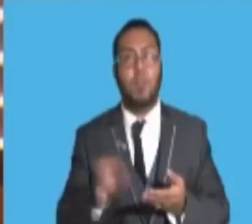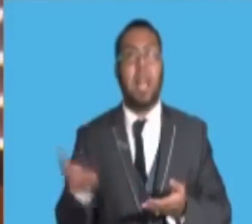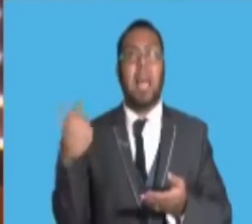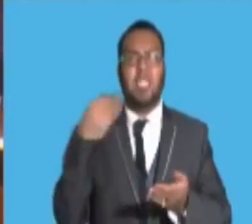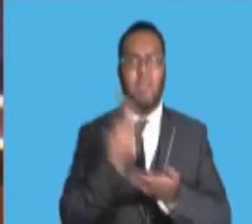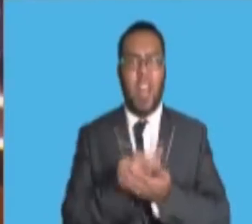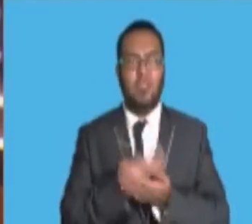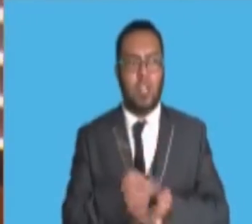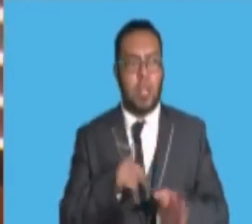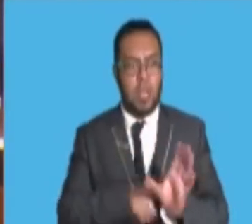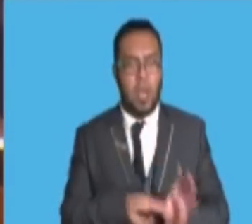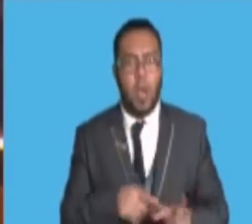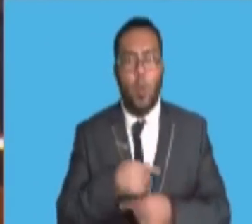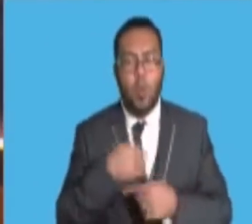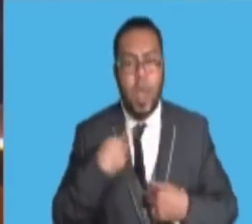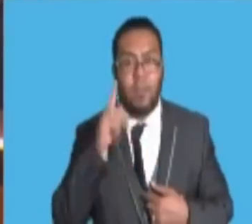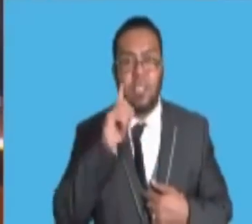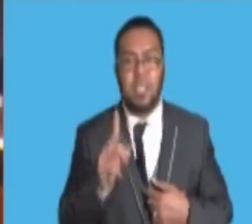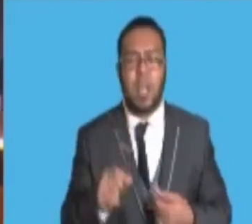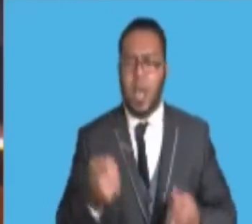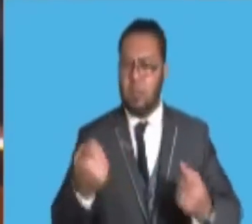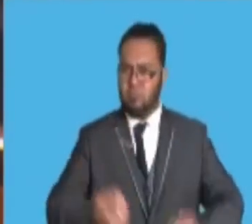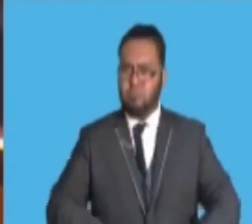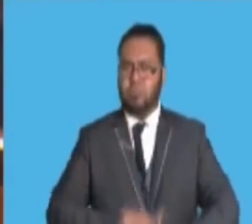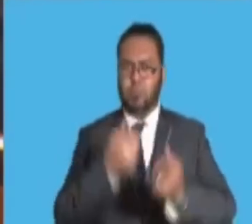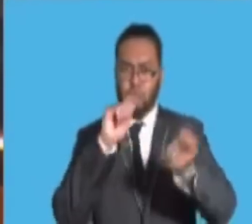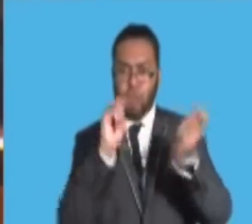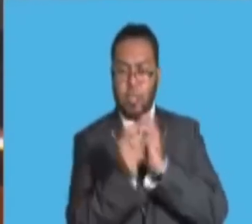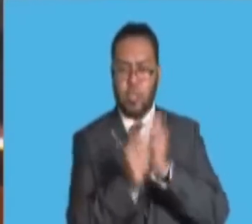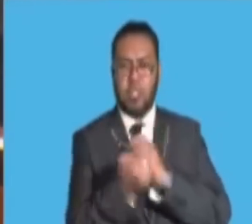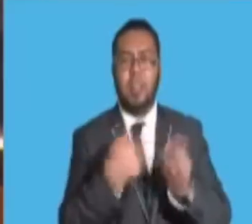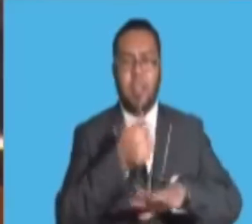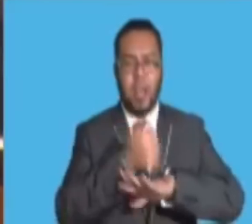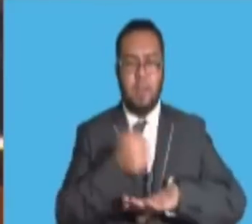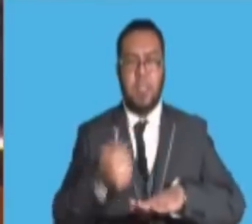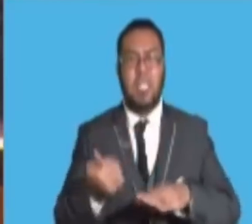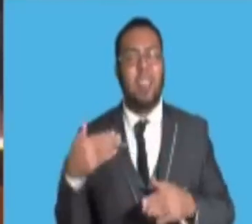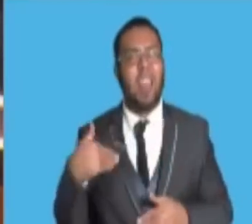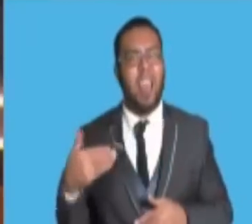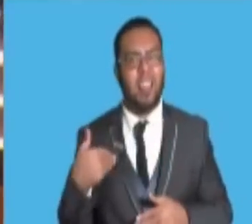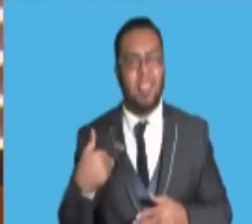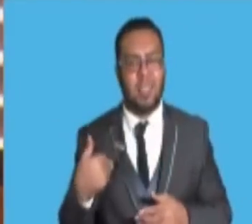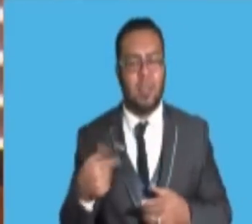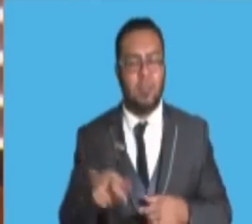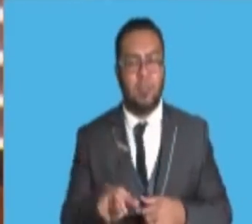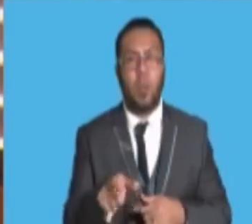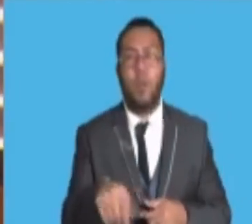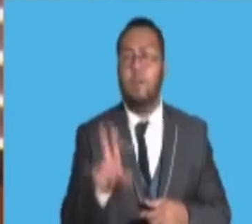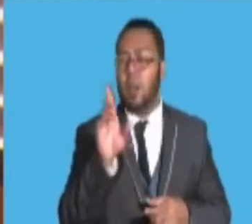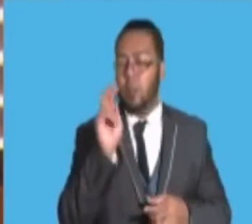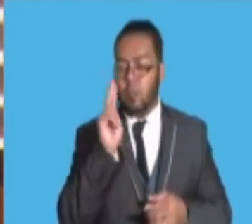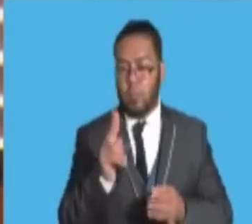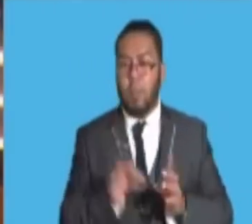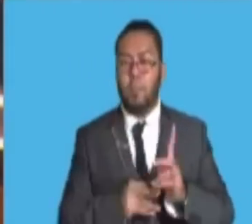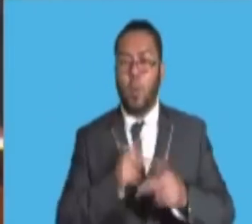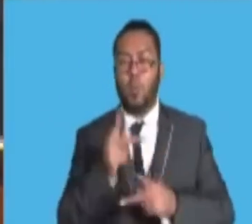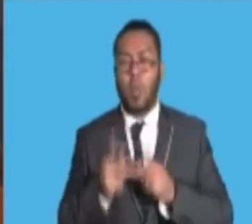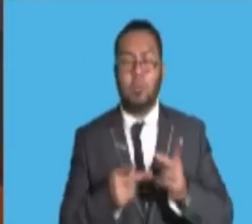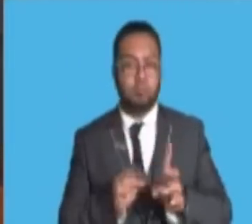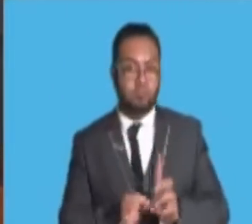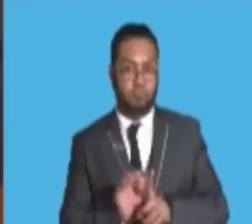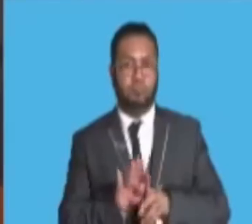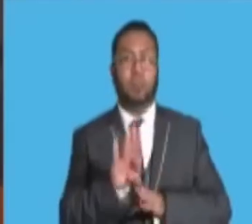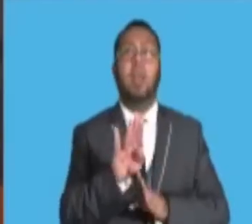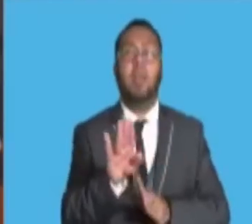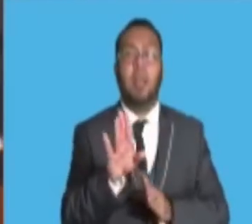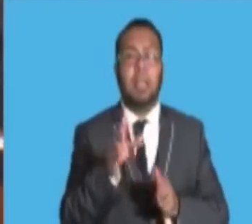Madam Speaker, we have witnessed some remarkable achievements of this government in the health sector. There has been notable progress with the delivery of health